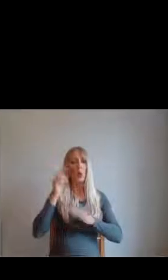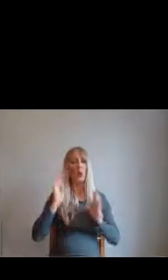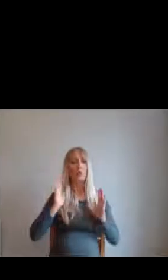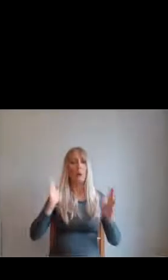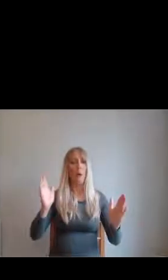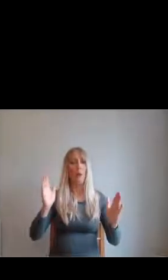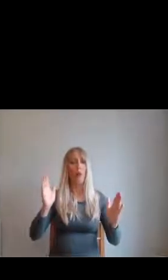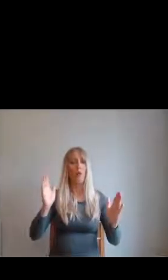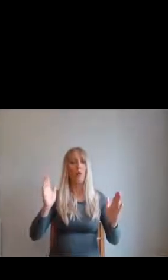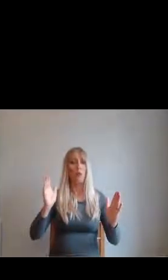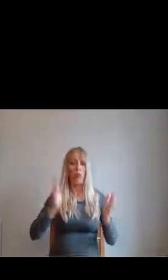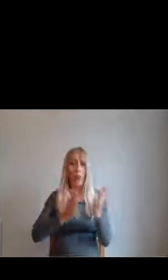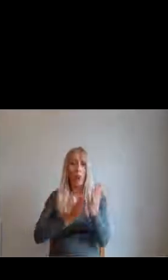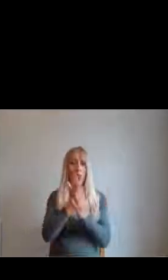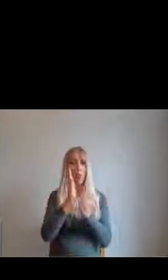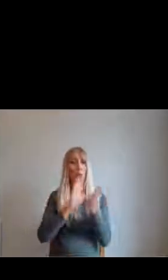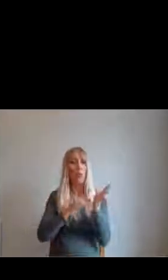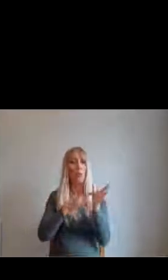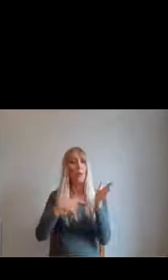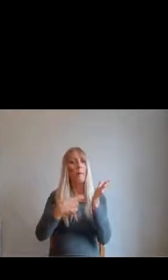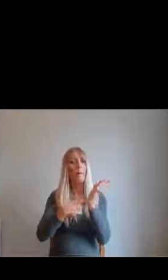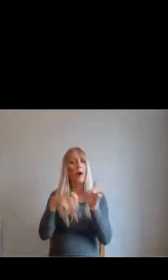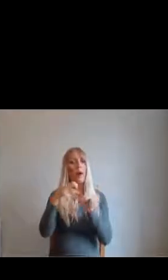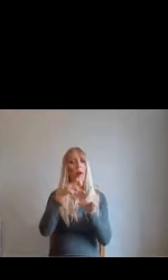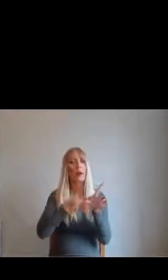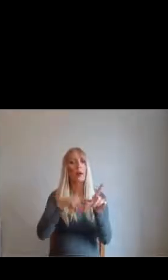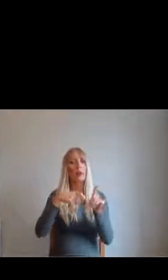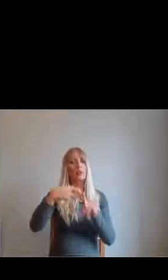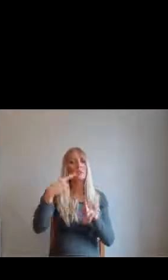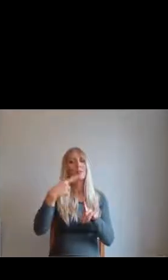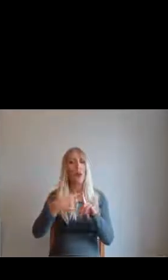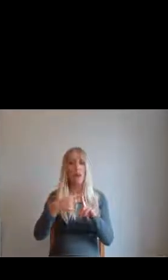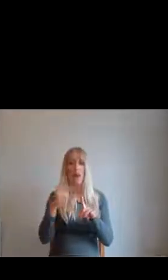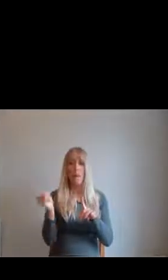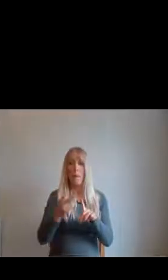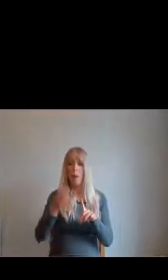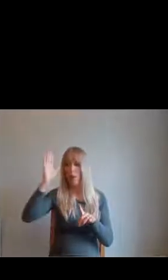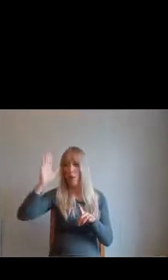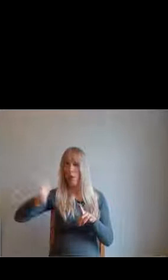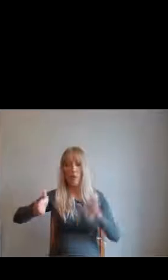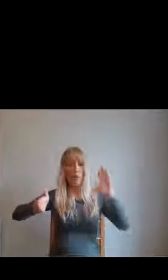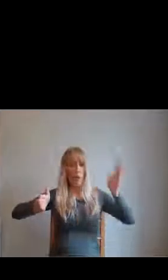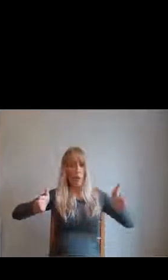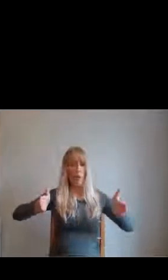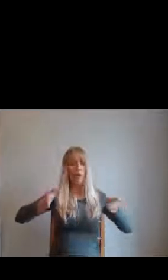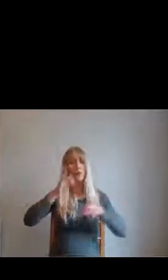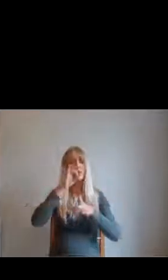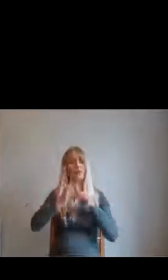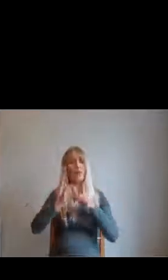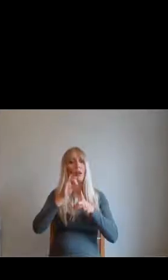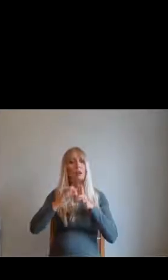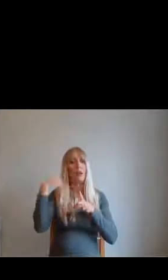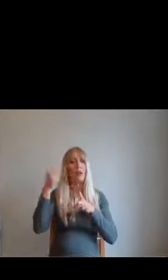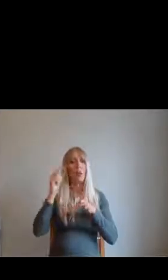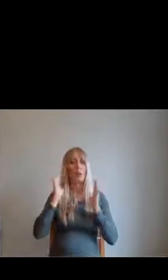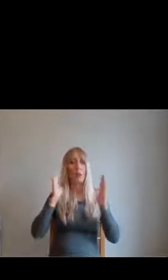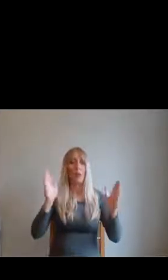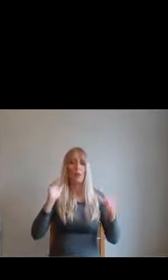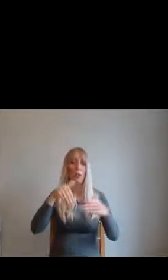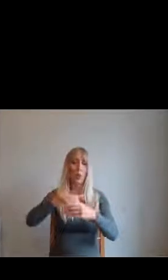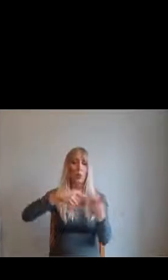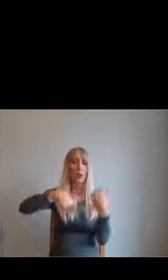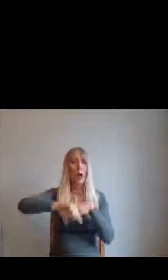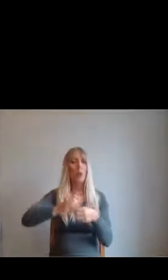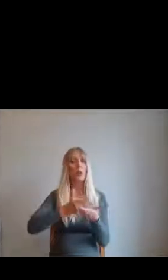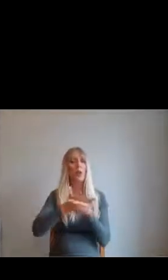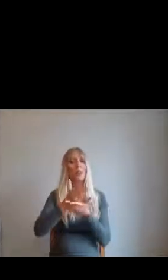embankment through the Mardyke area on both sides of the road. Details of these noise barriers are available in the guide or